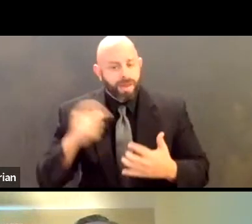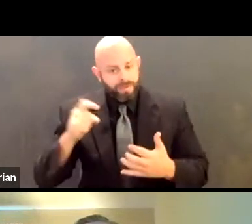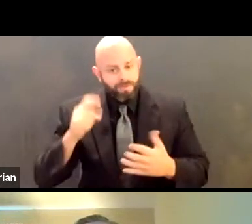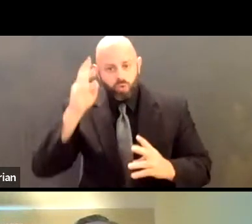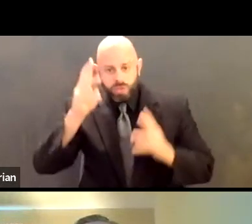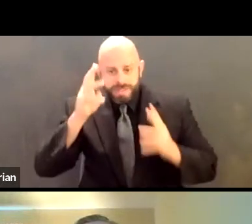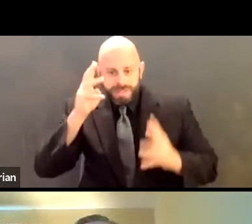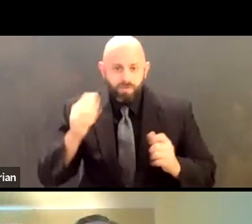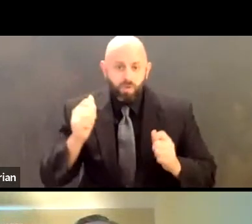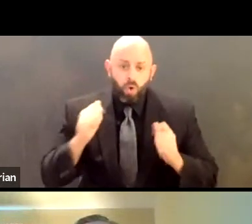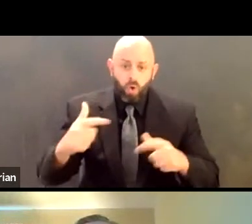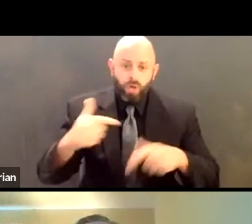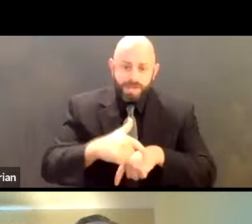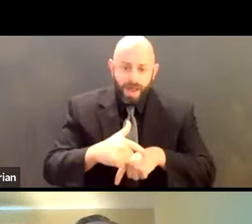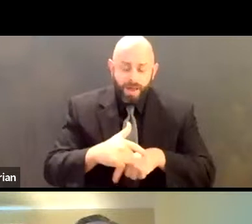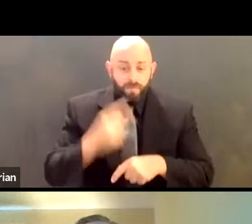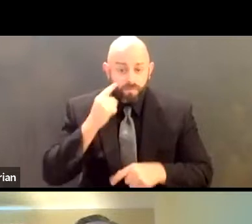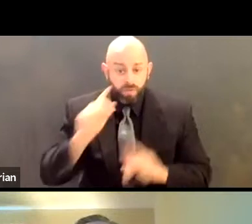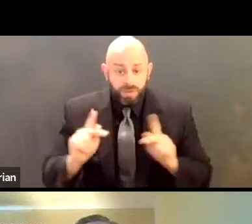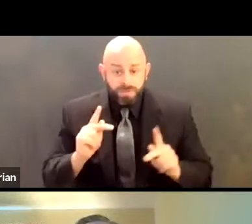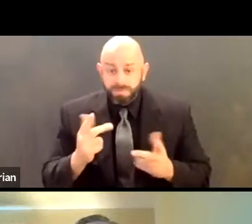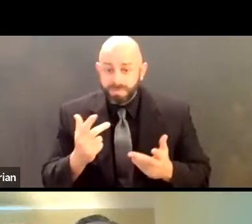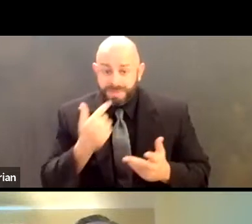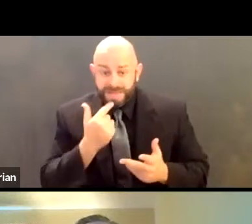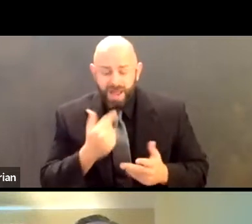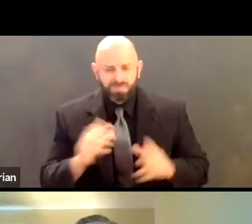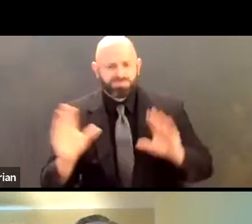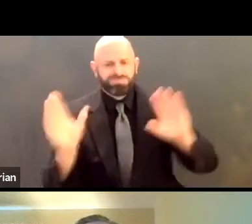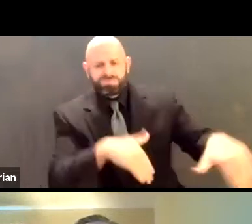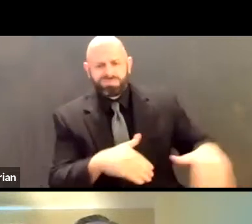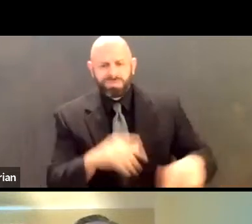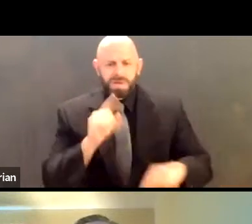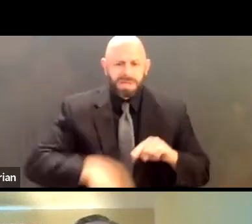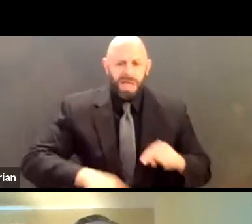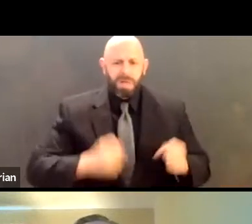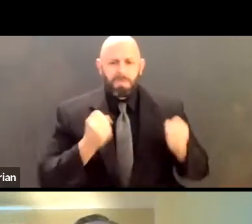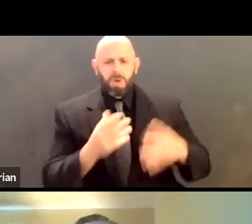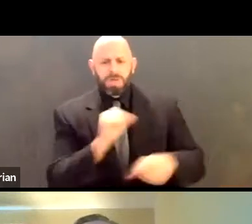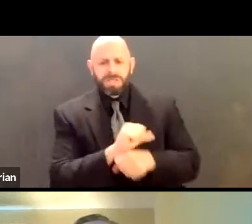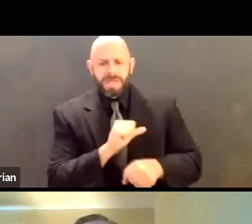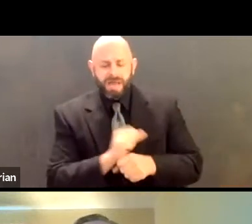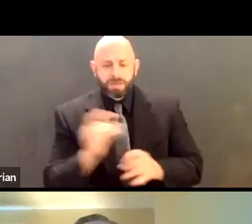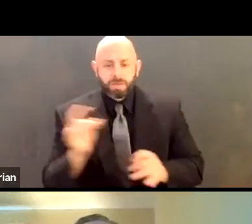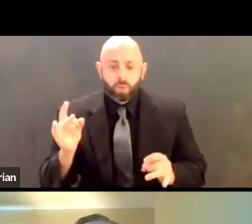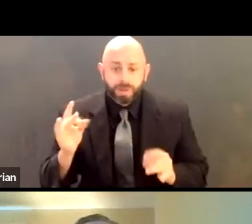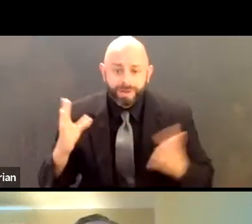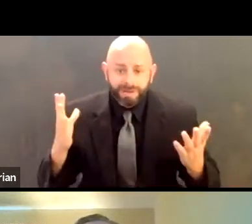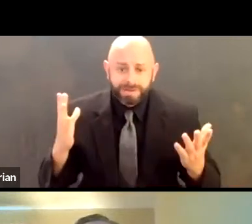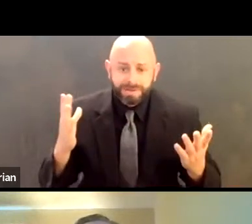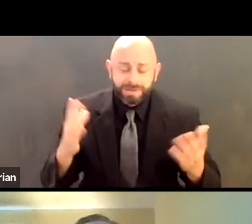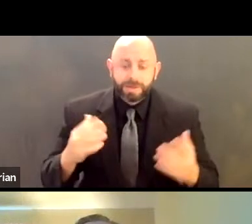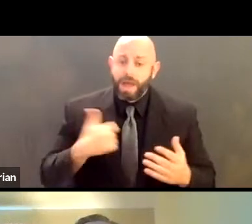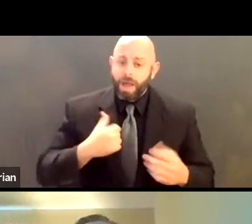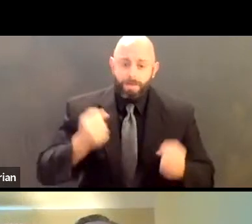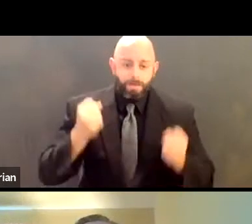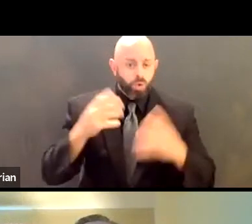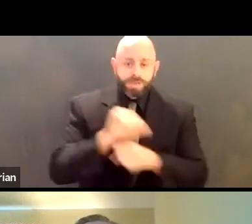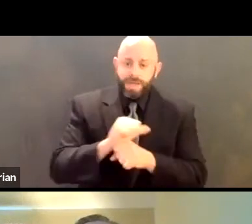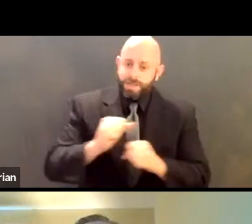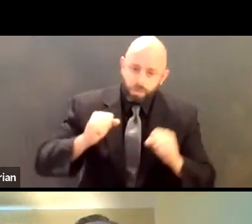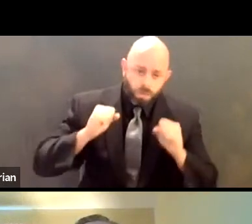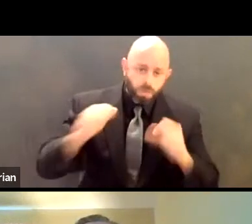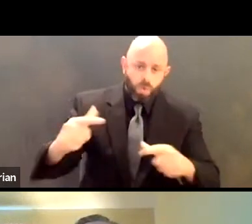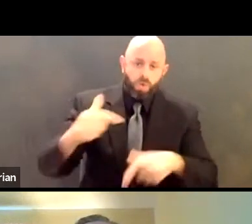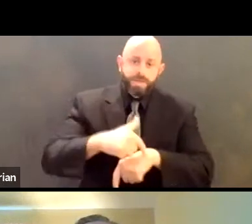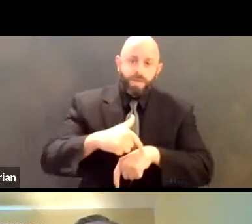be a multitasker and have a disability is ridiculous. Multitasking is our secret sauce. It's what we bring